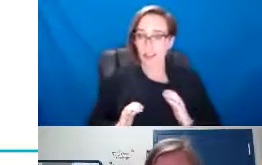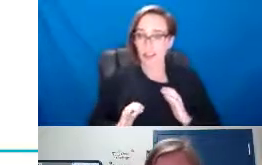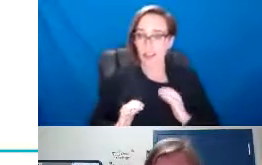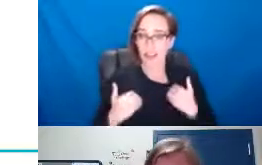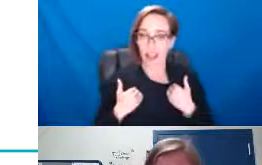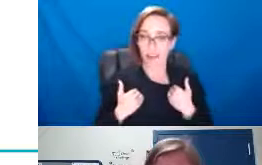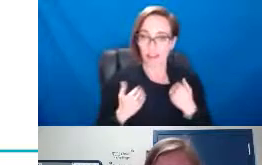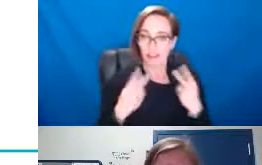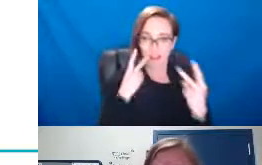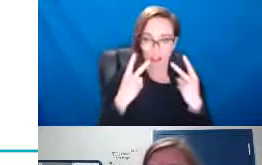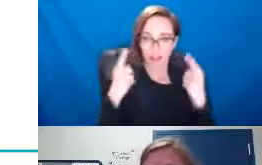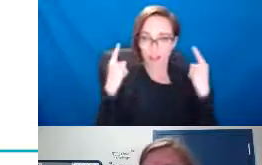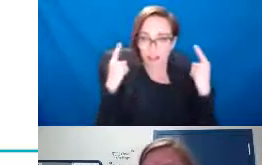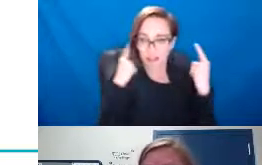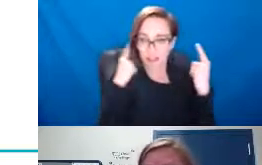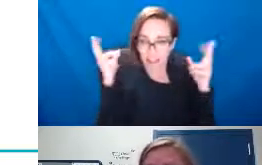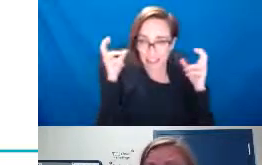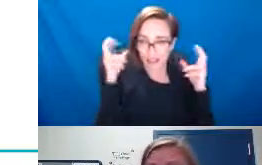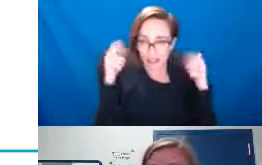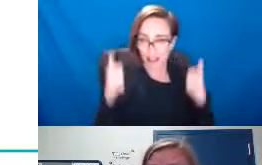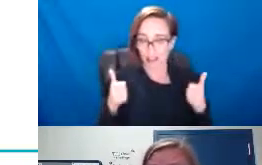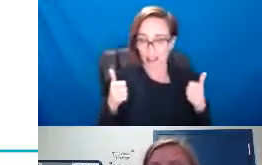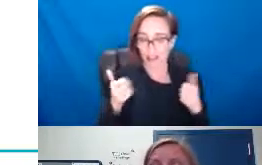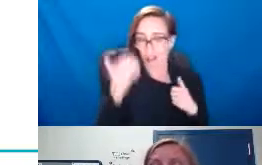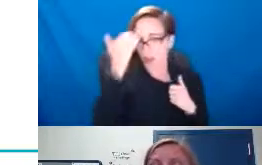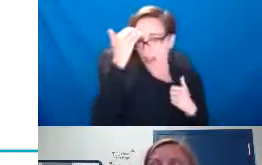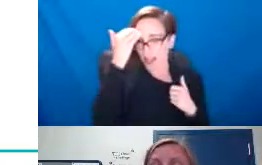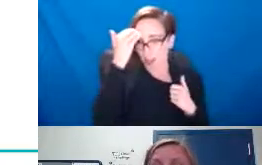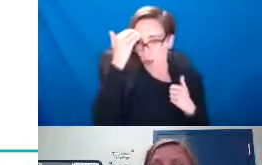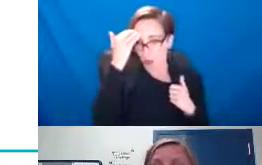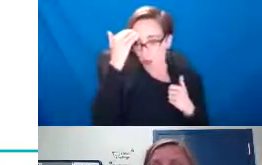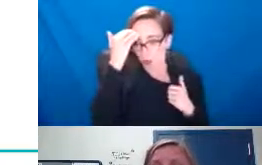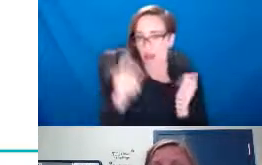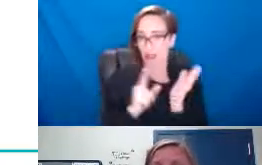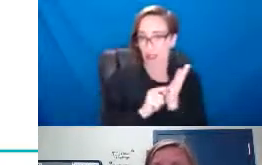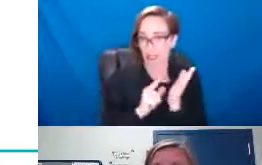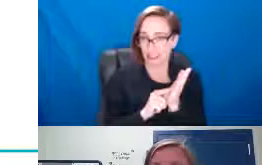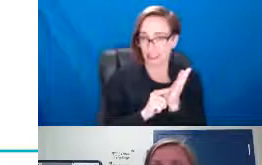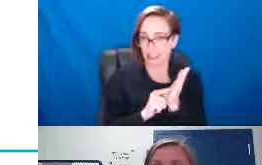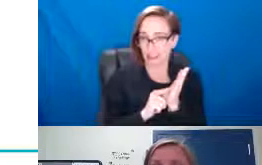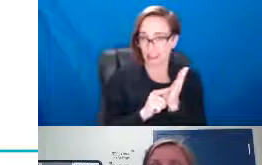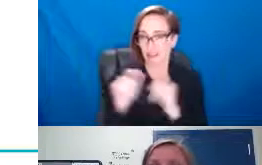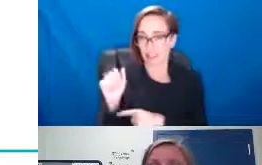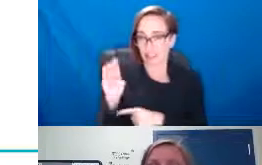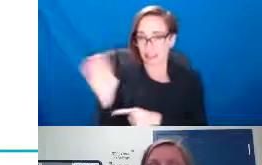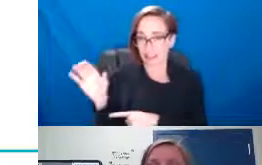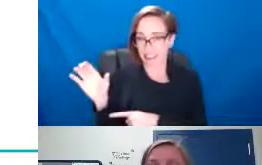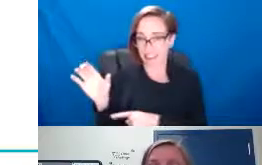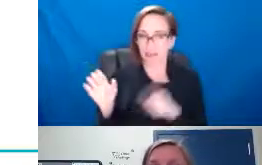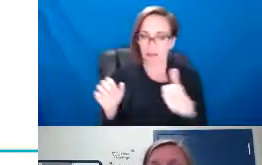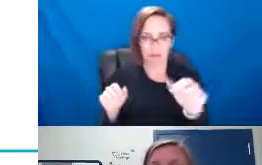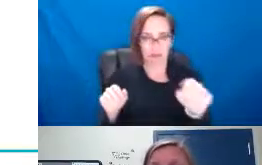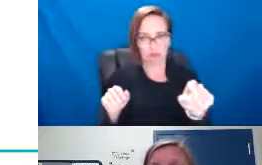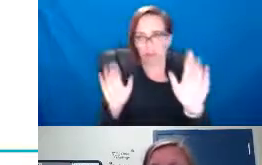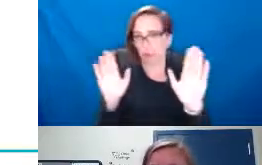and hearing loss and they know print alphabet, this is a great tool to have. And when